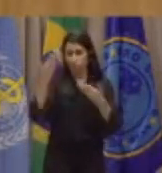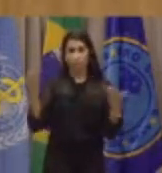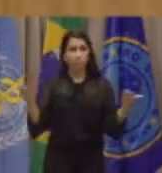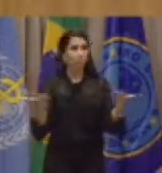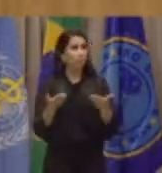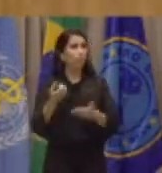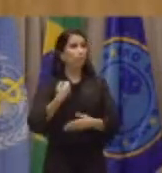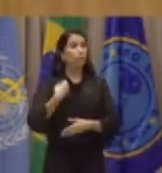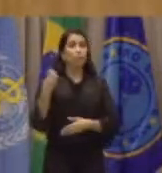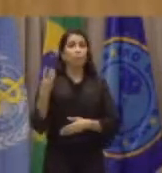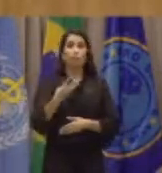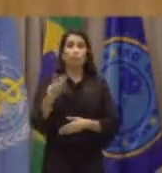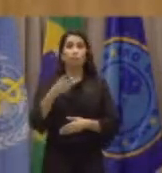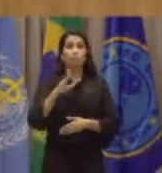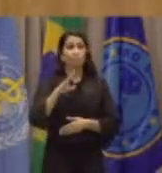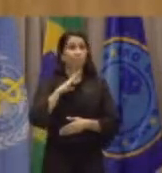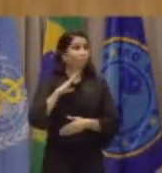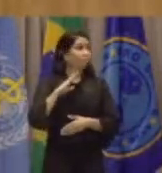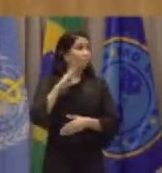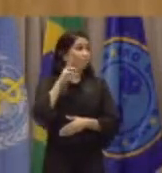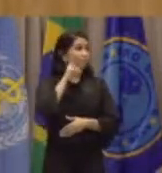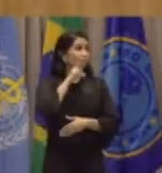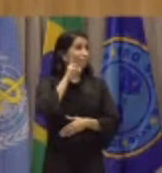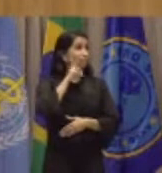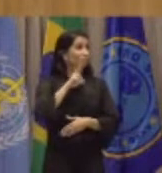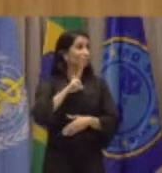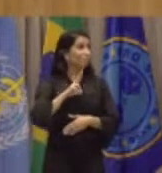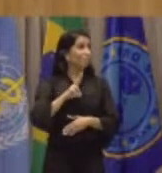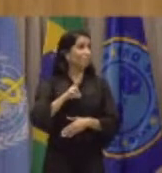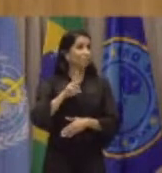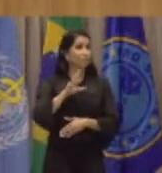start our roundtable 3.